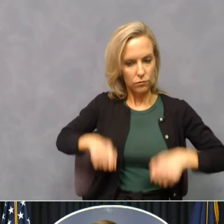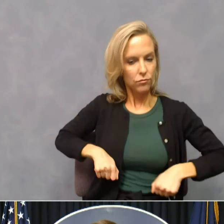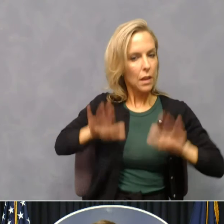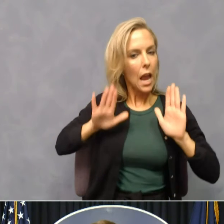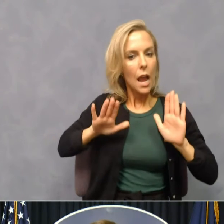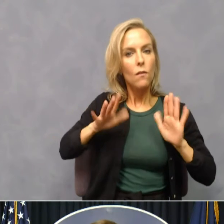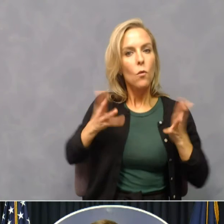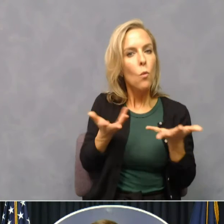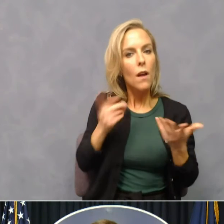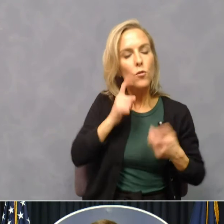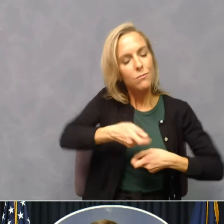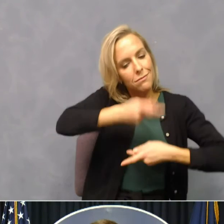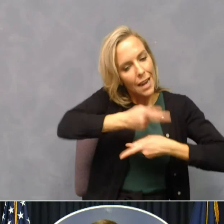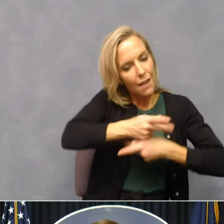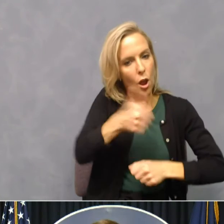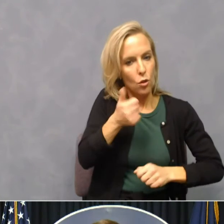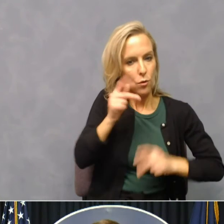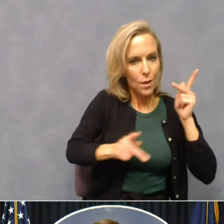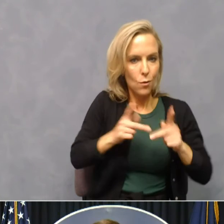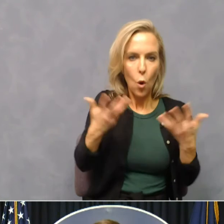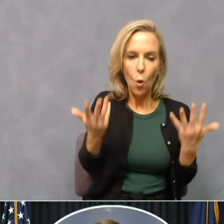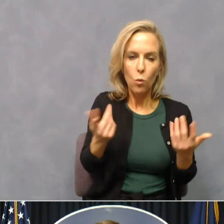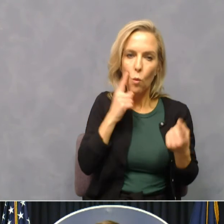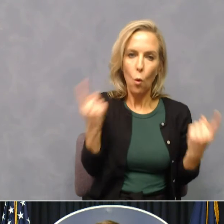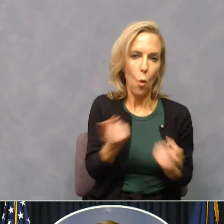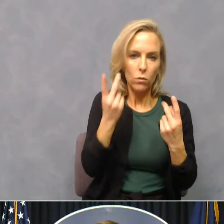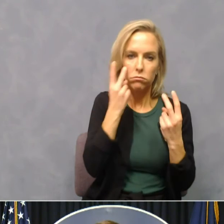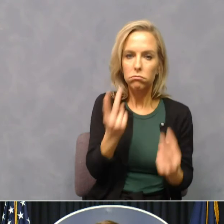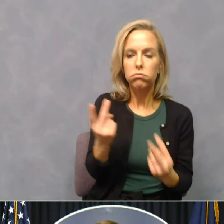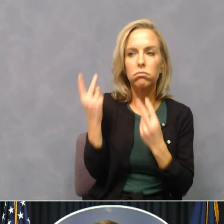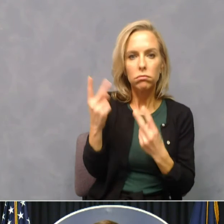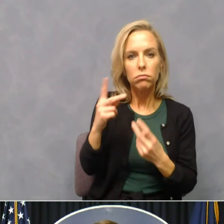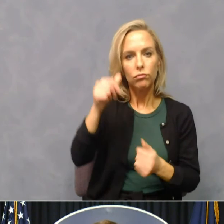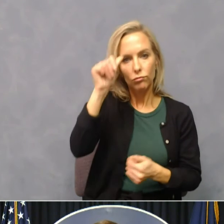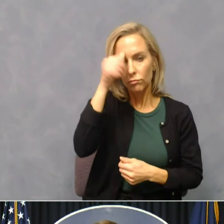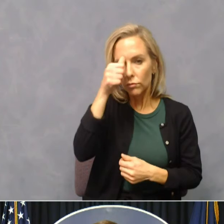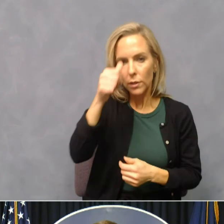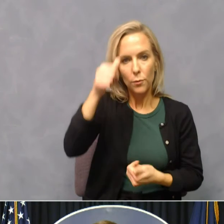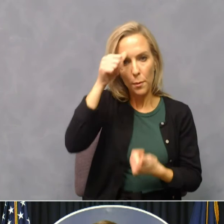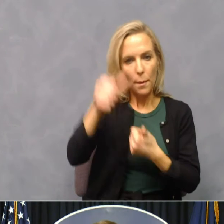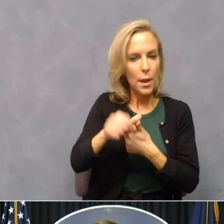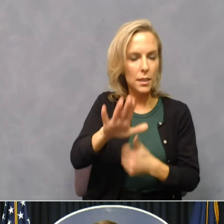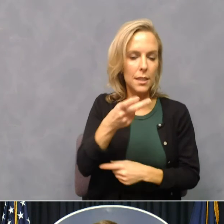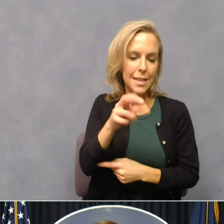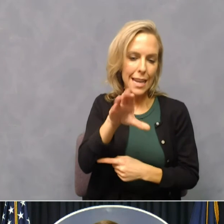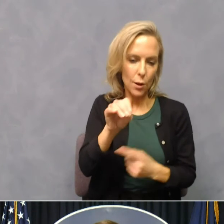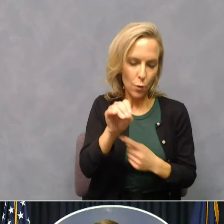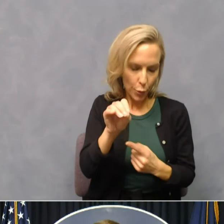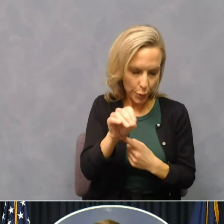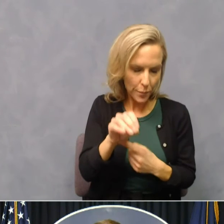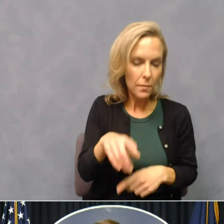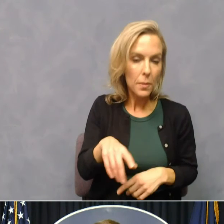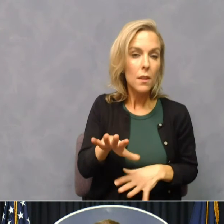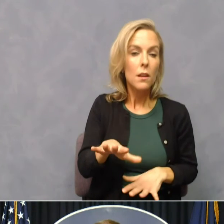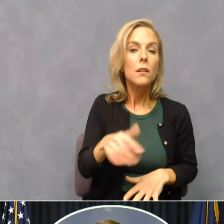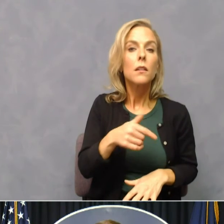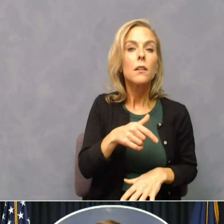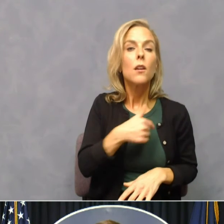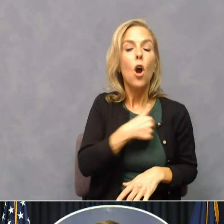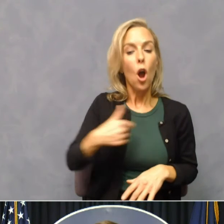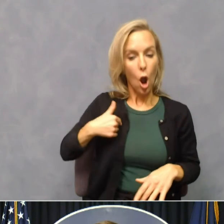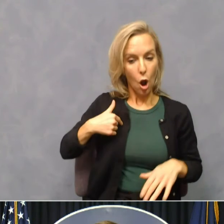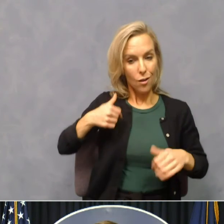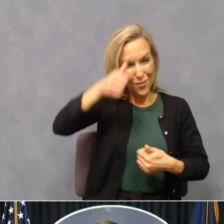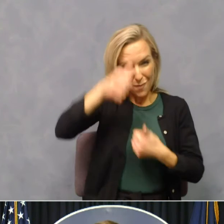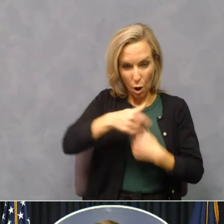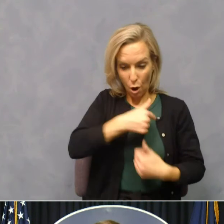people, and he's always going to be remembered as a hero. Let's remember that it's our actions,